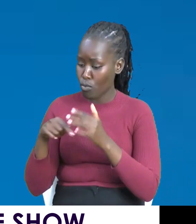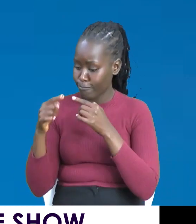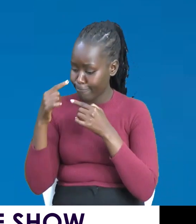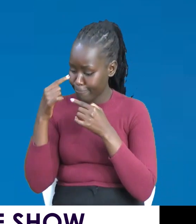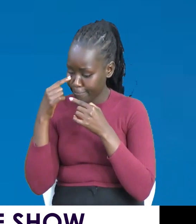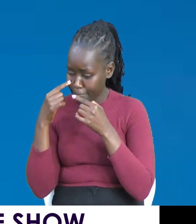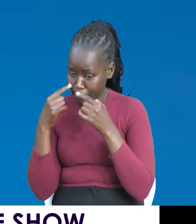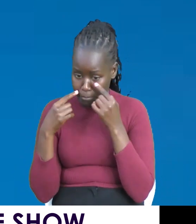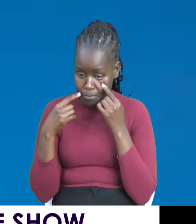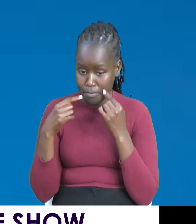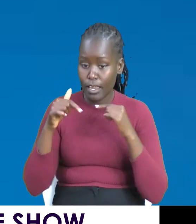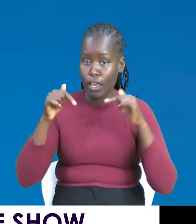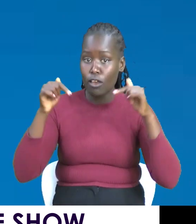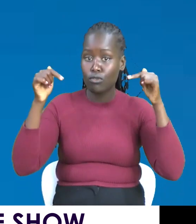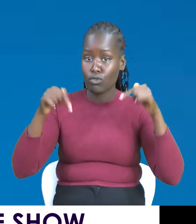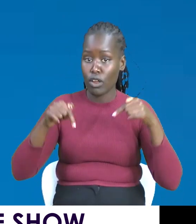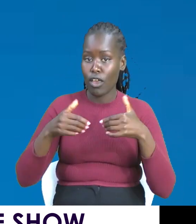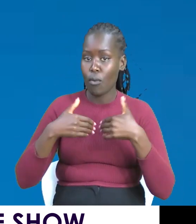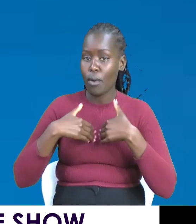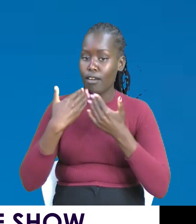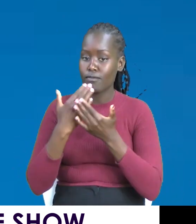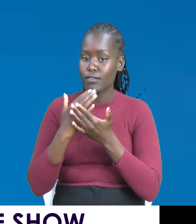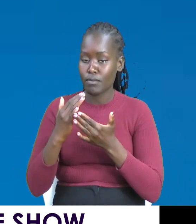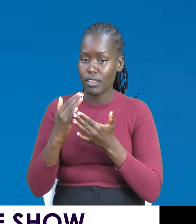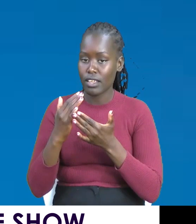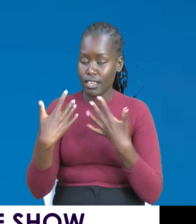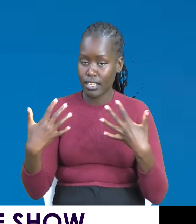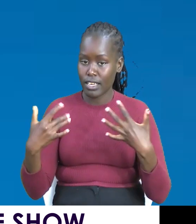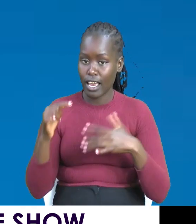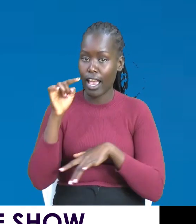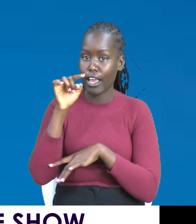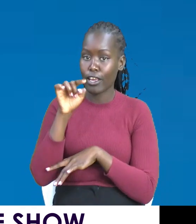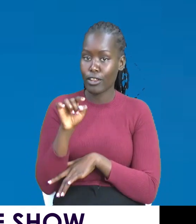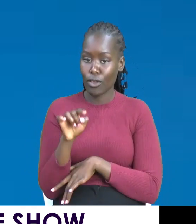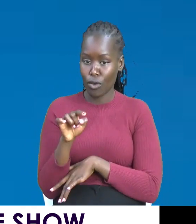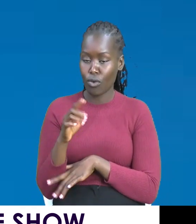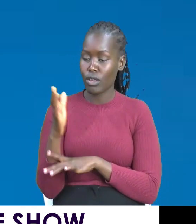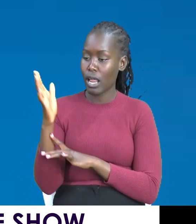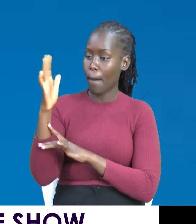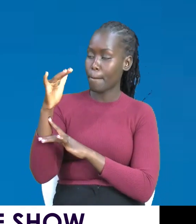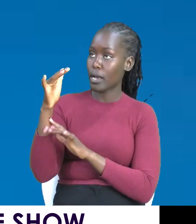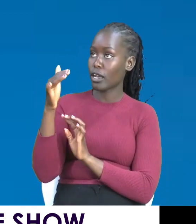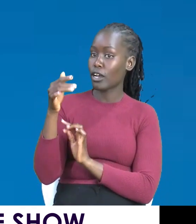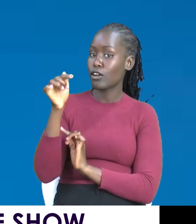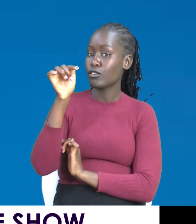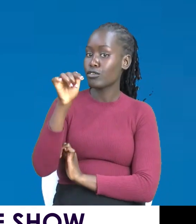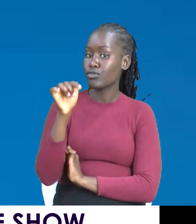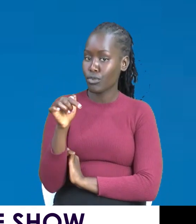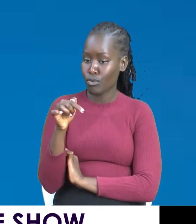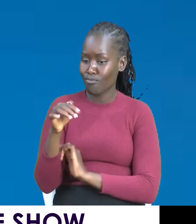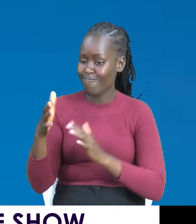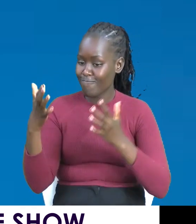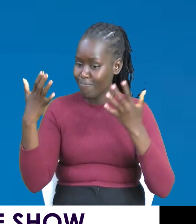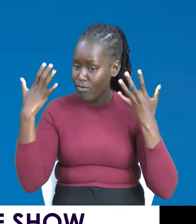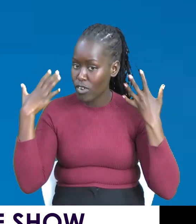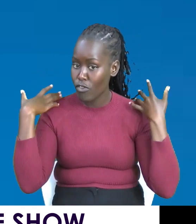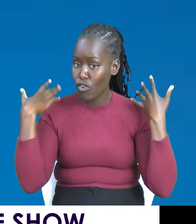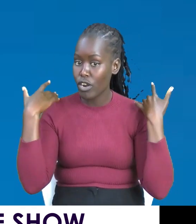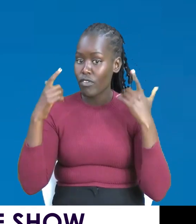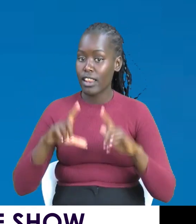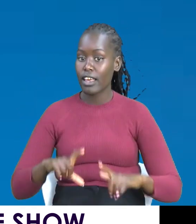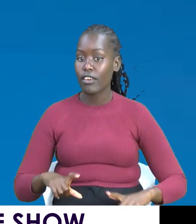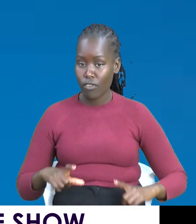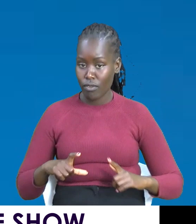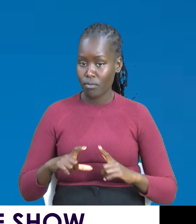shed, there is something in you that will restore it back to you, even in eternity. So